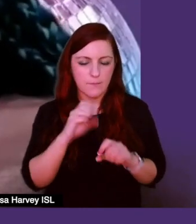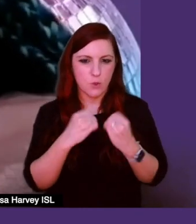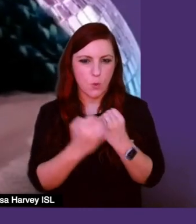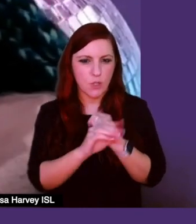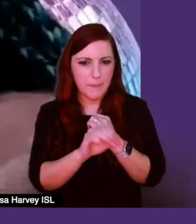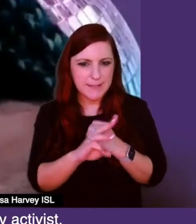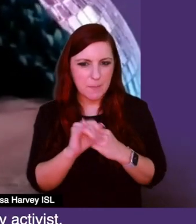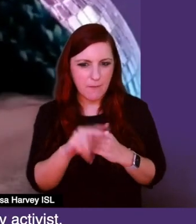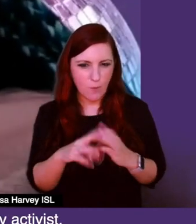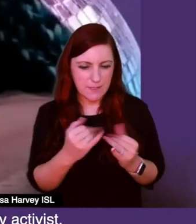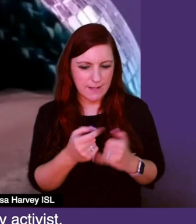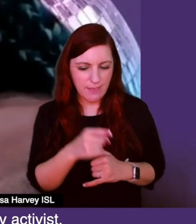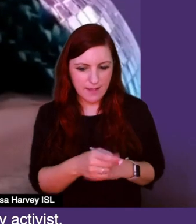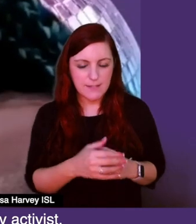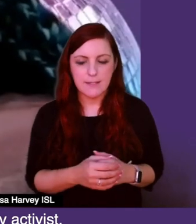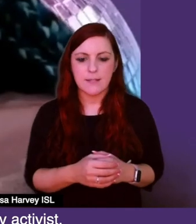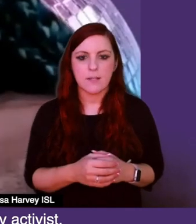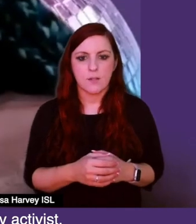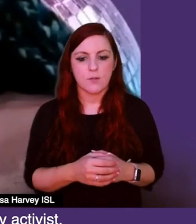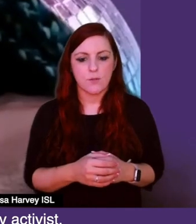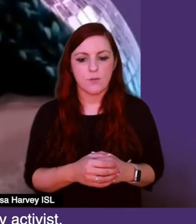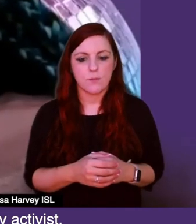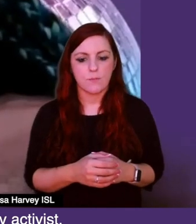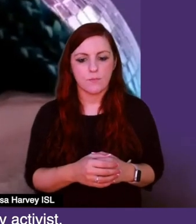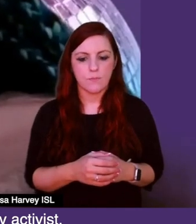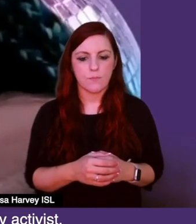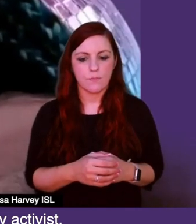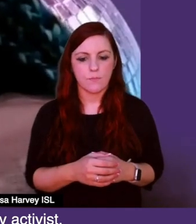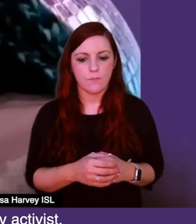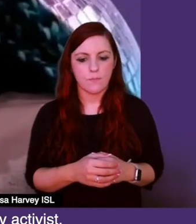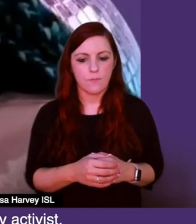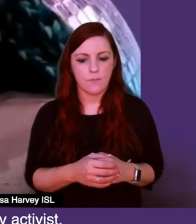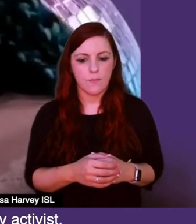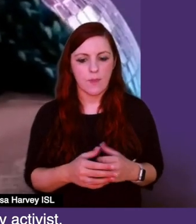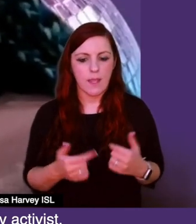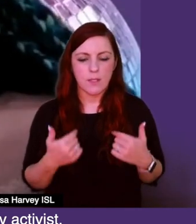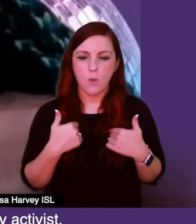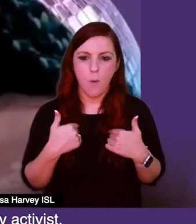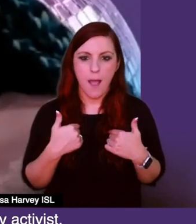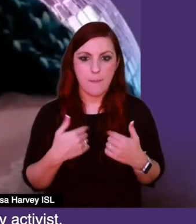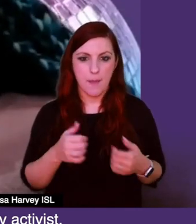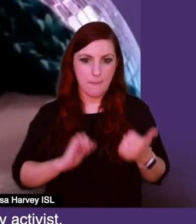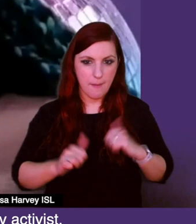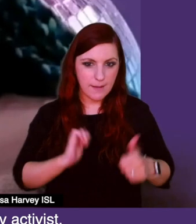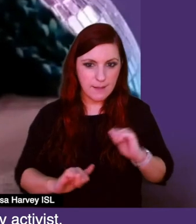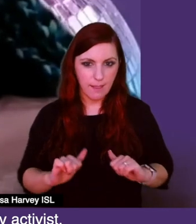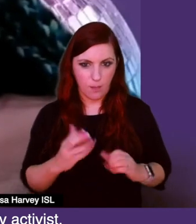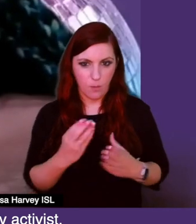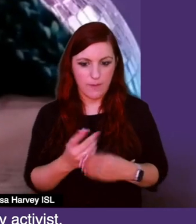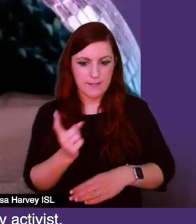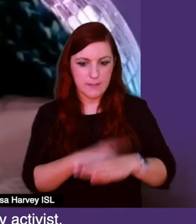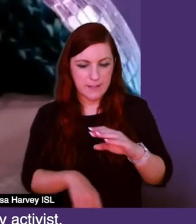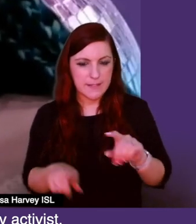and stuff like that. I put myself as a content creator and a model and a